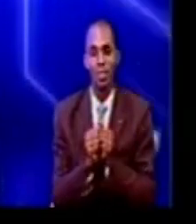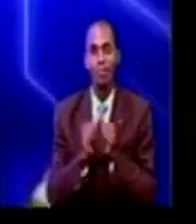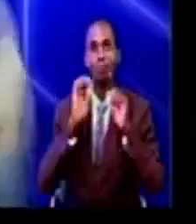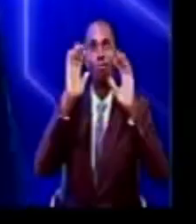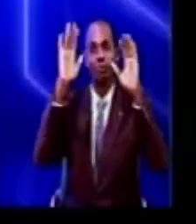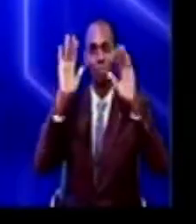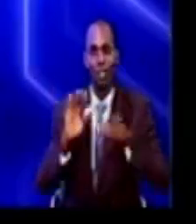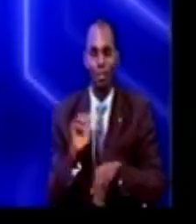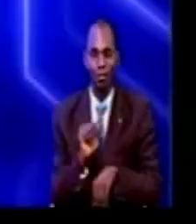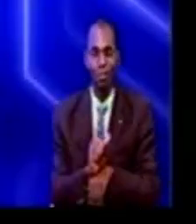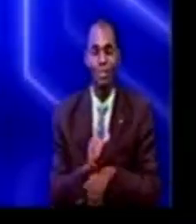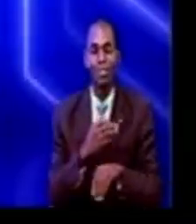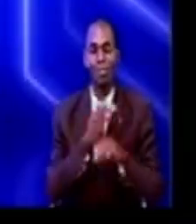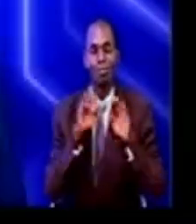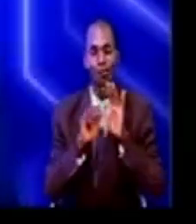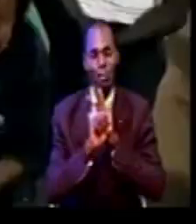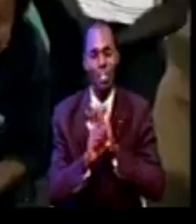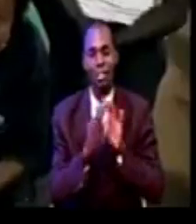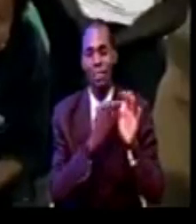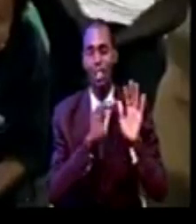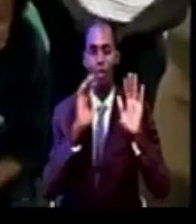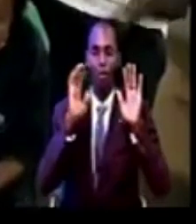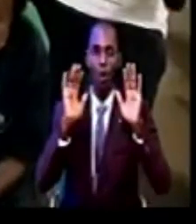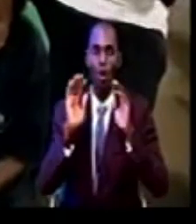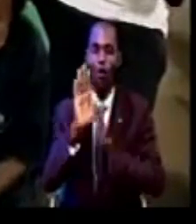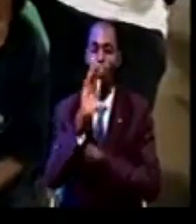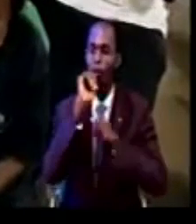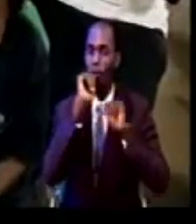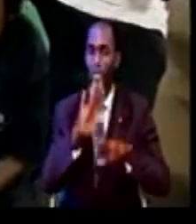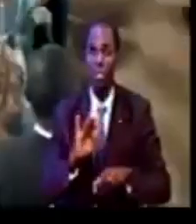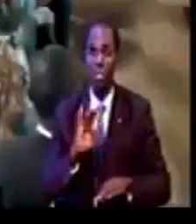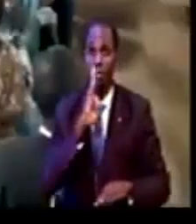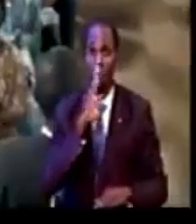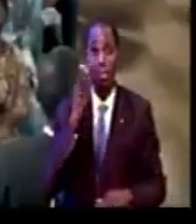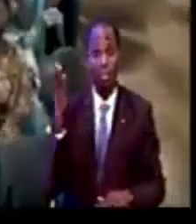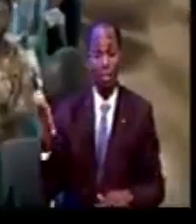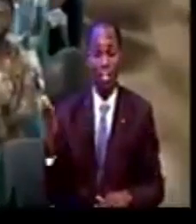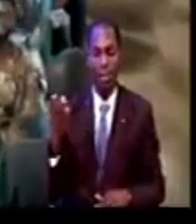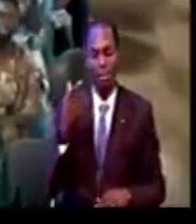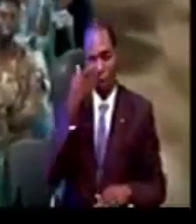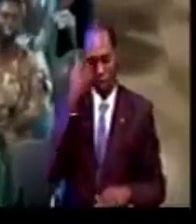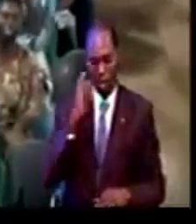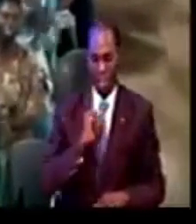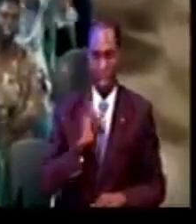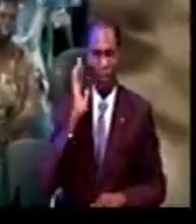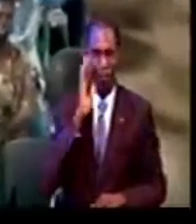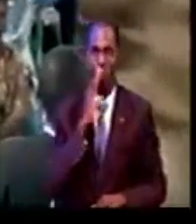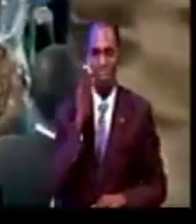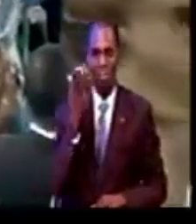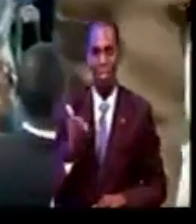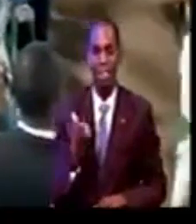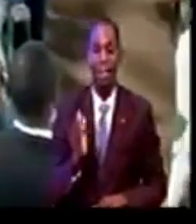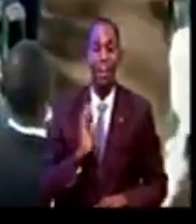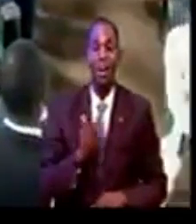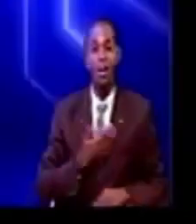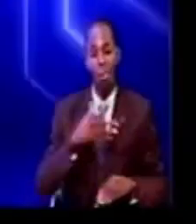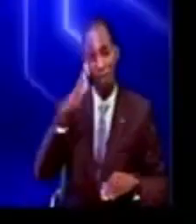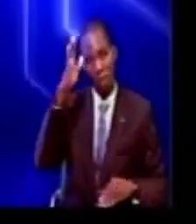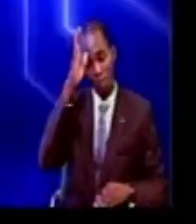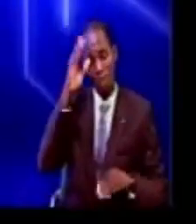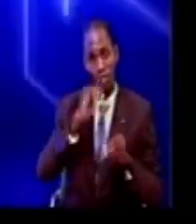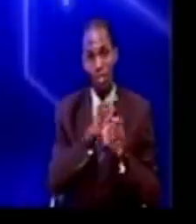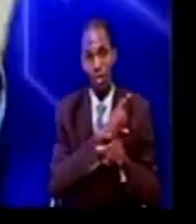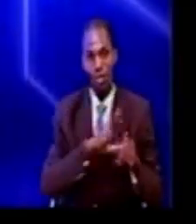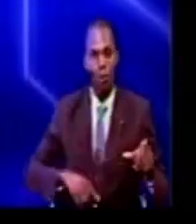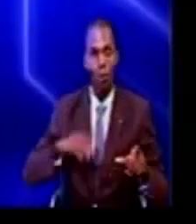10 full days packed with miracles, signs, and wonders. God bless you. Be there, because I will be